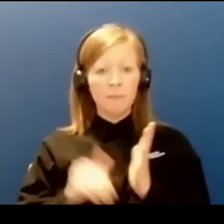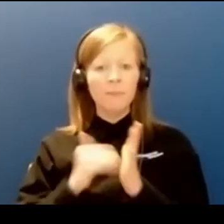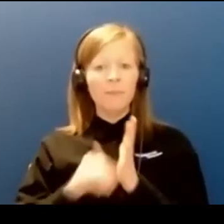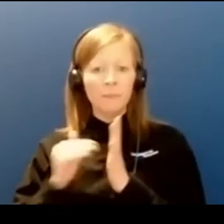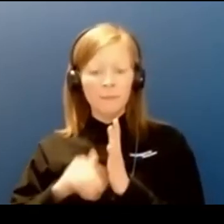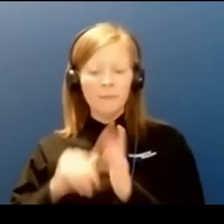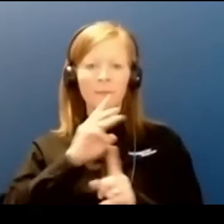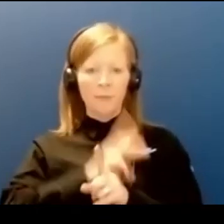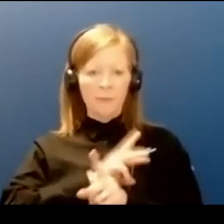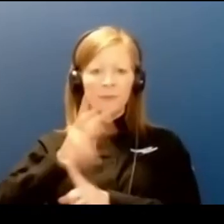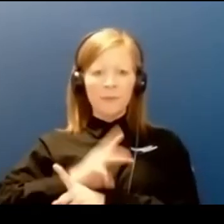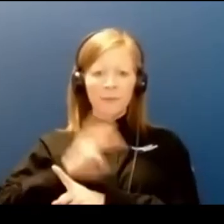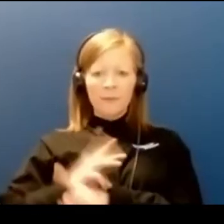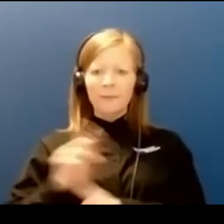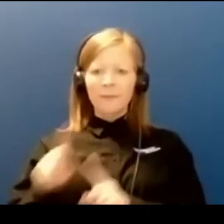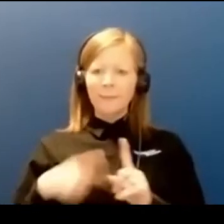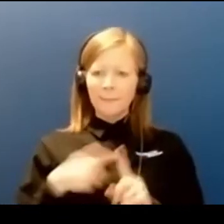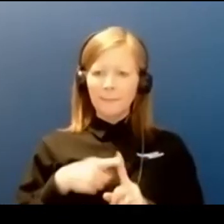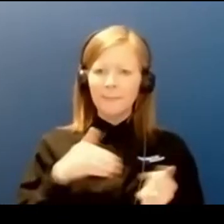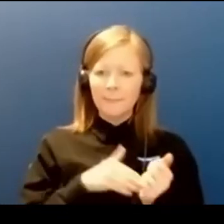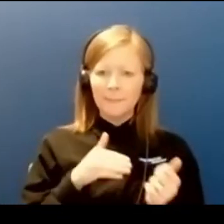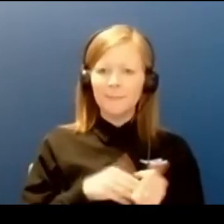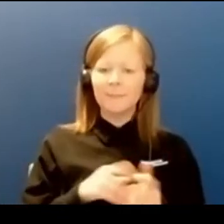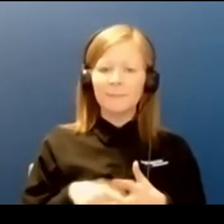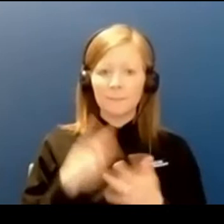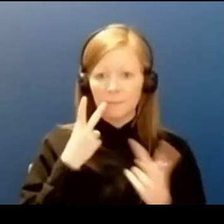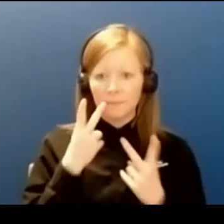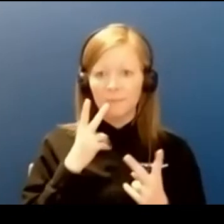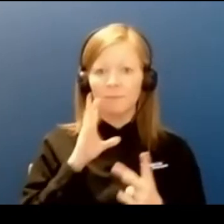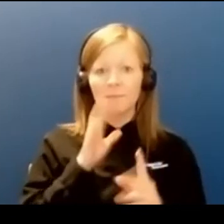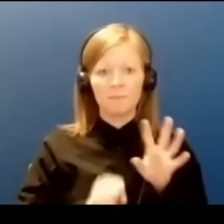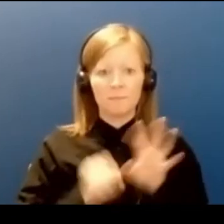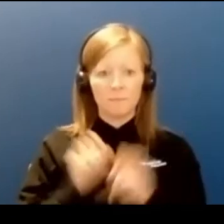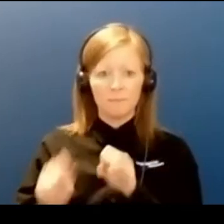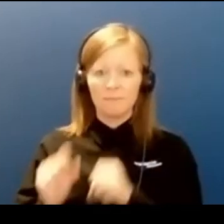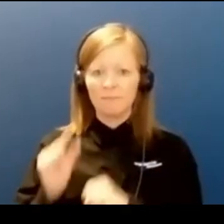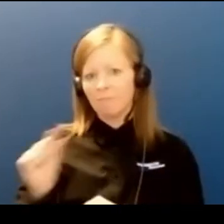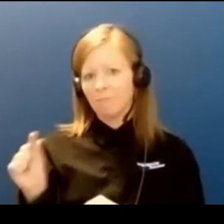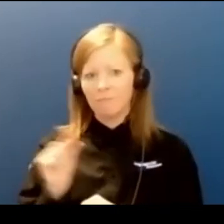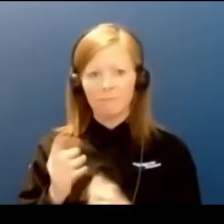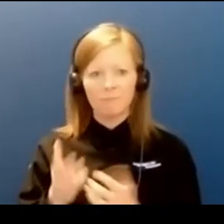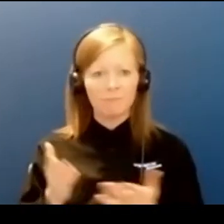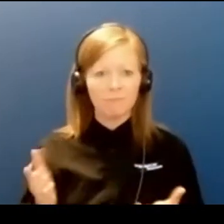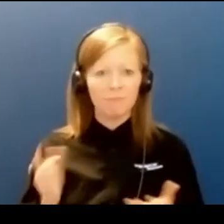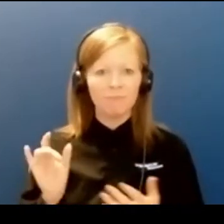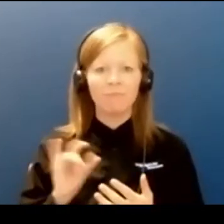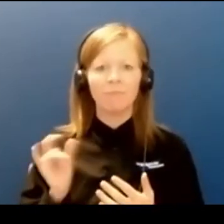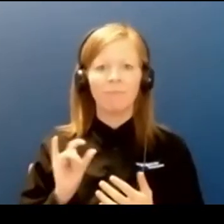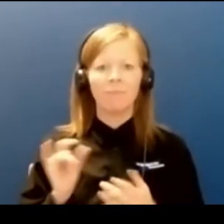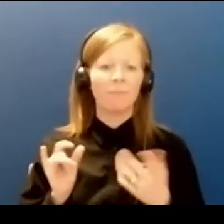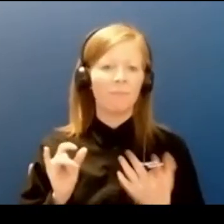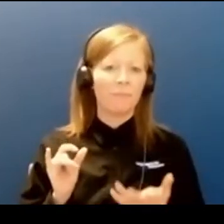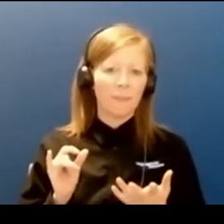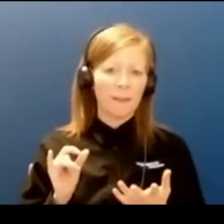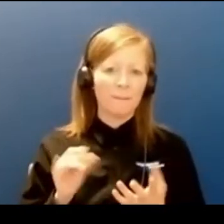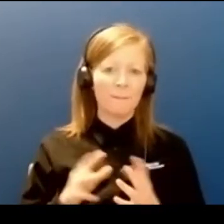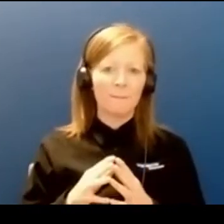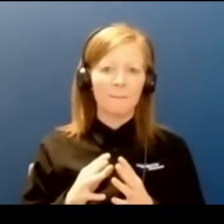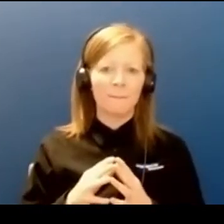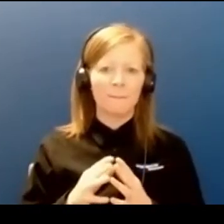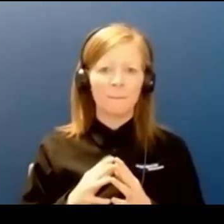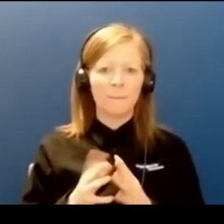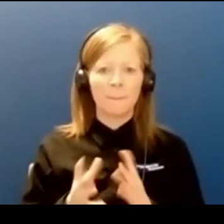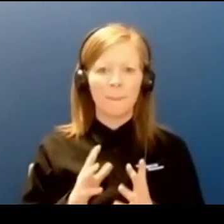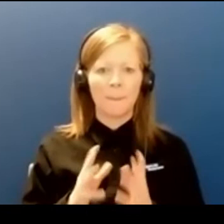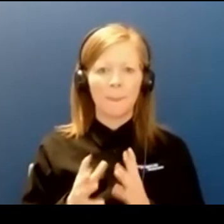the dentist starts seeing them, they'll catch on a lot of little things, like this tooth is a little,